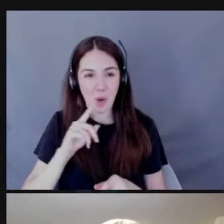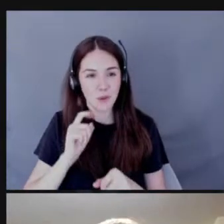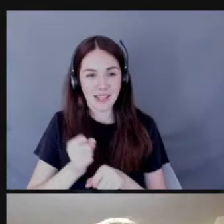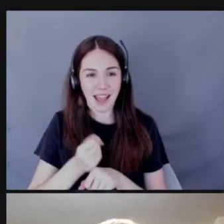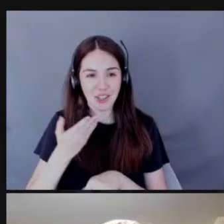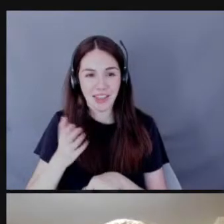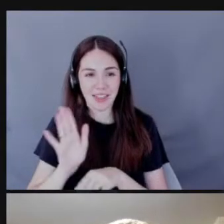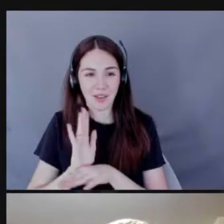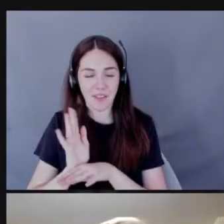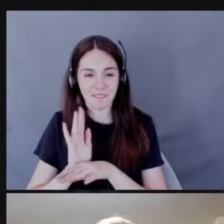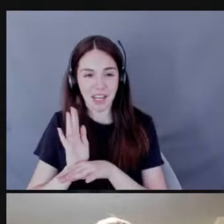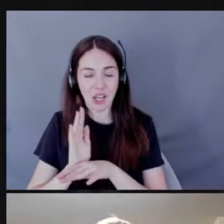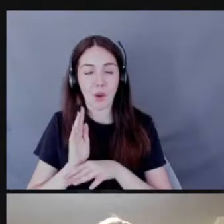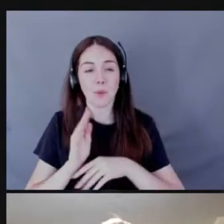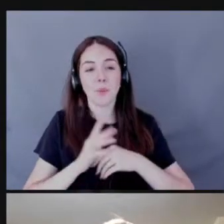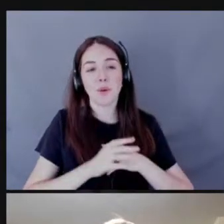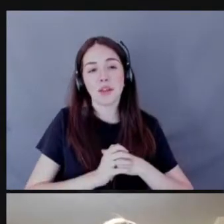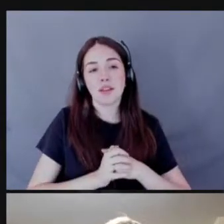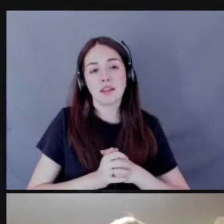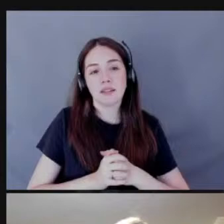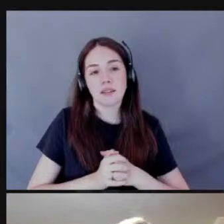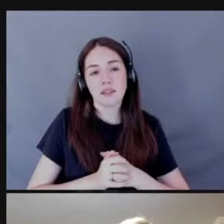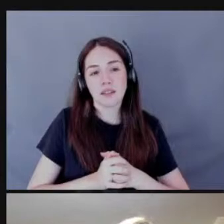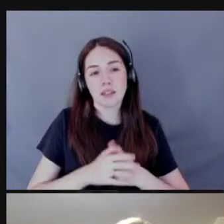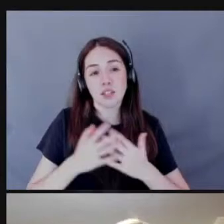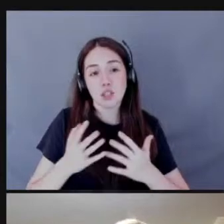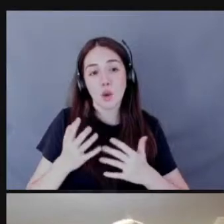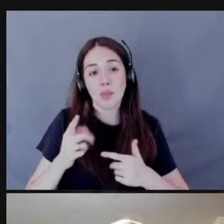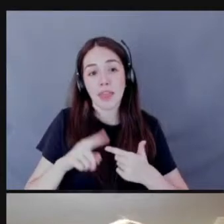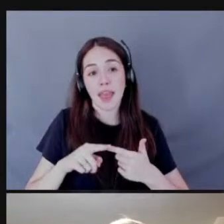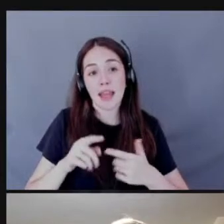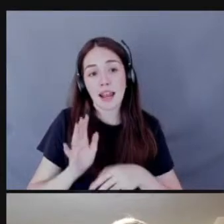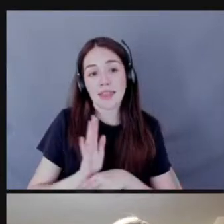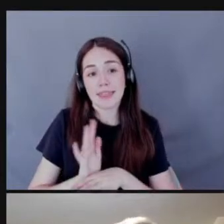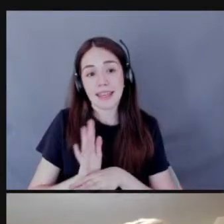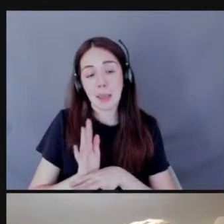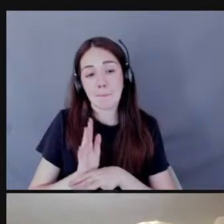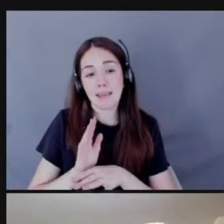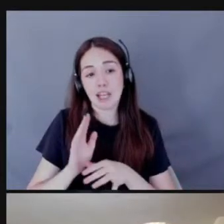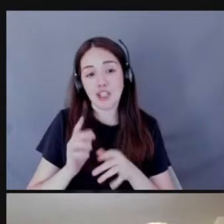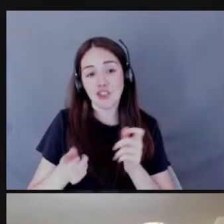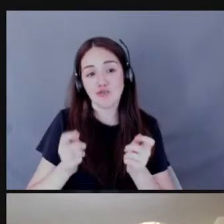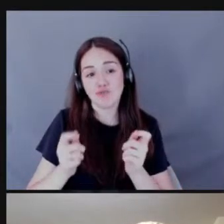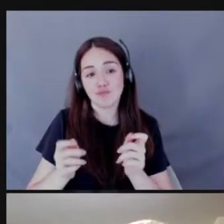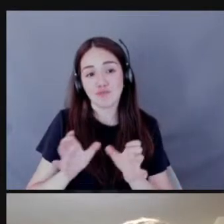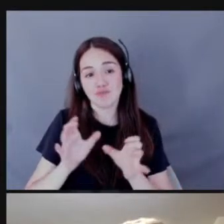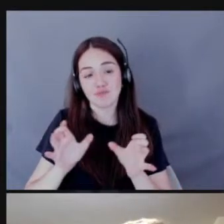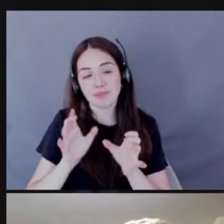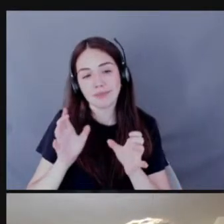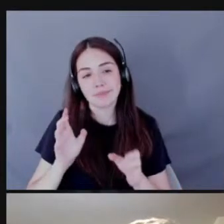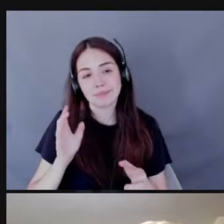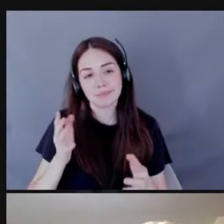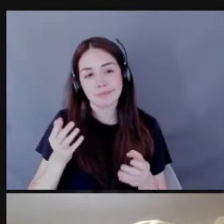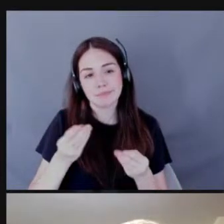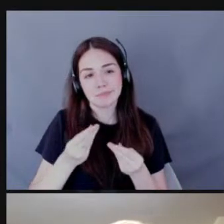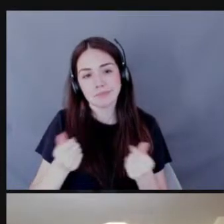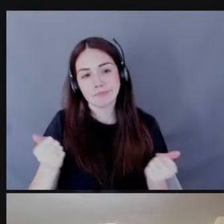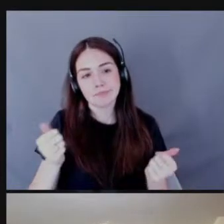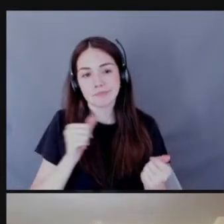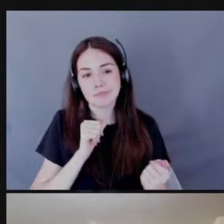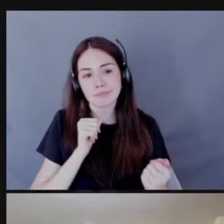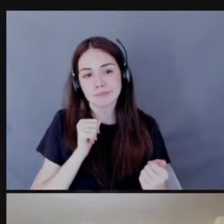And ultimately, the image enhancement kind of fizzled out as well and was sort of inconclusive.